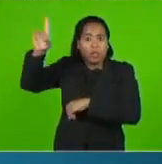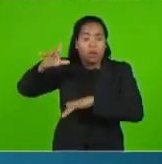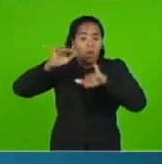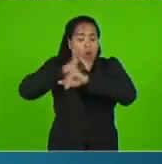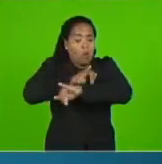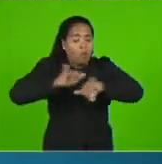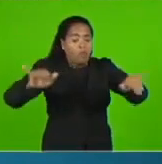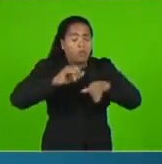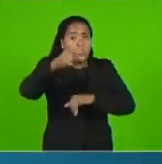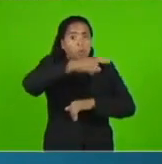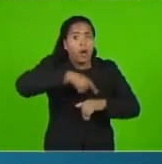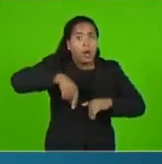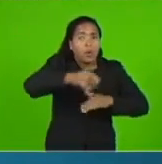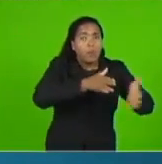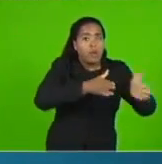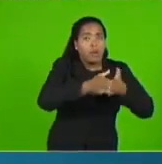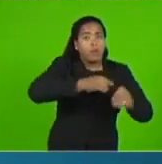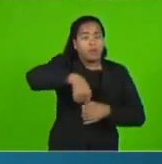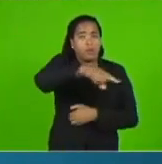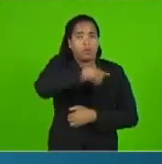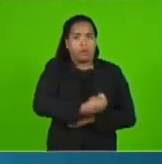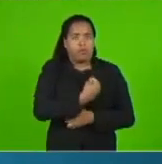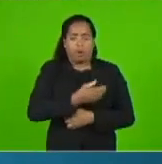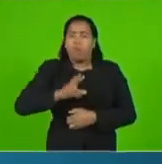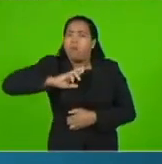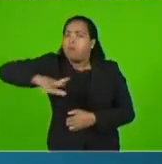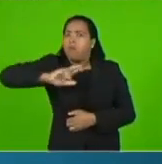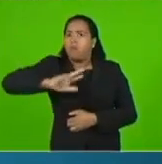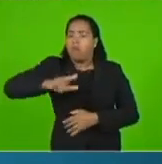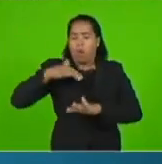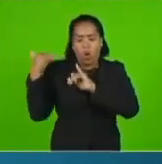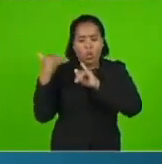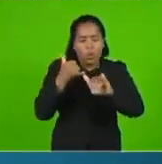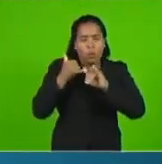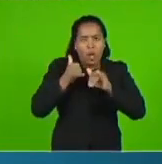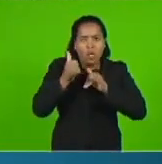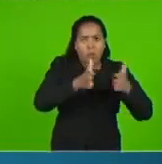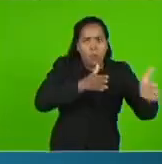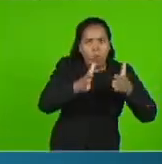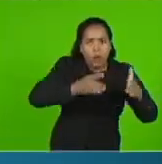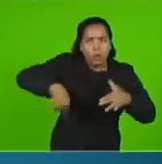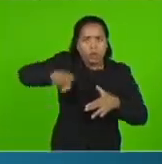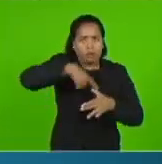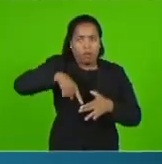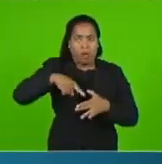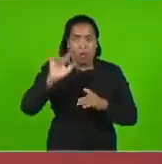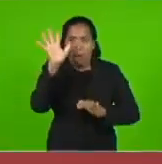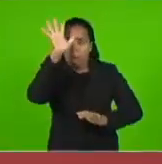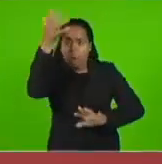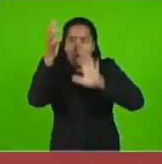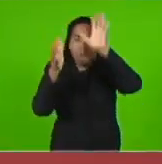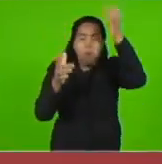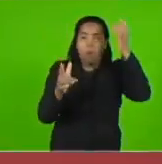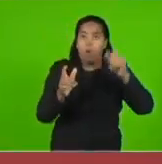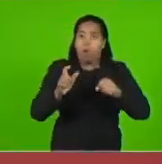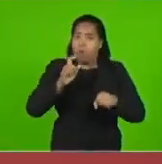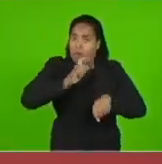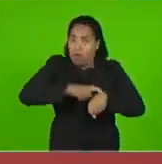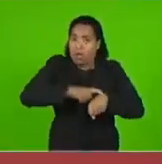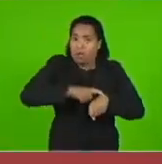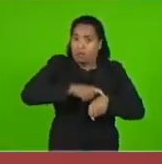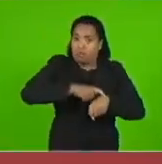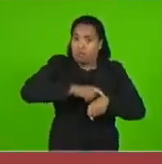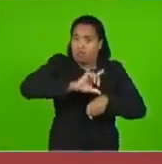a warning for our time. So now observe. It's not the trumpet that is sounded in our time. The event in our